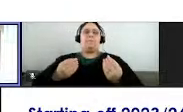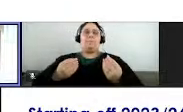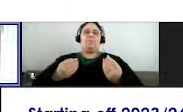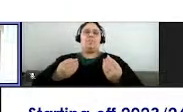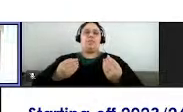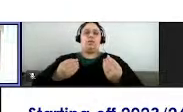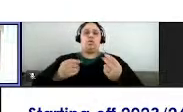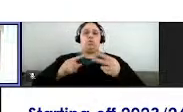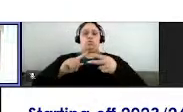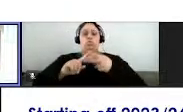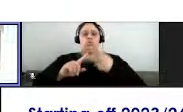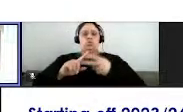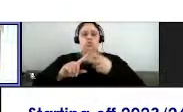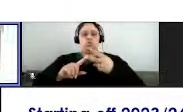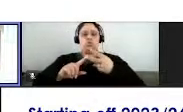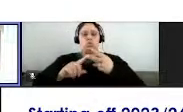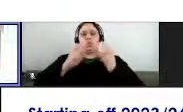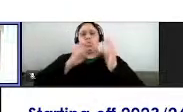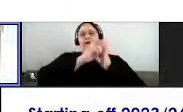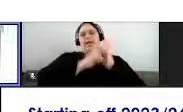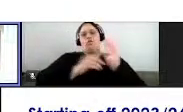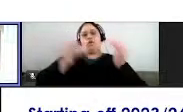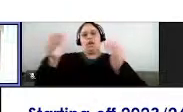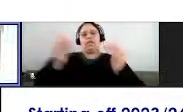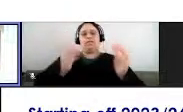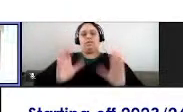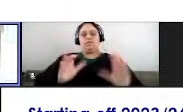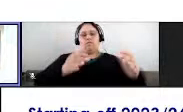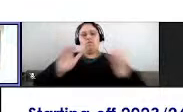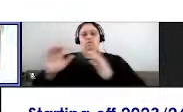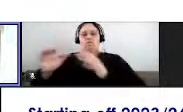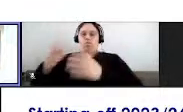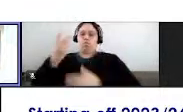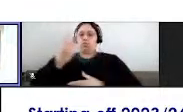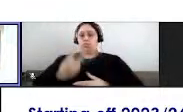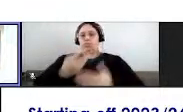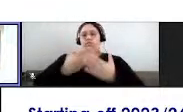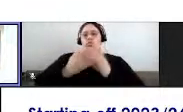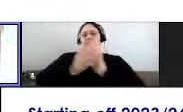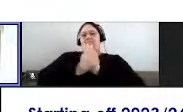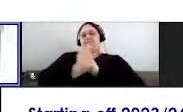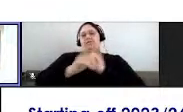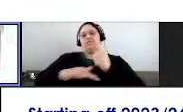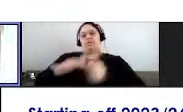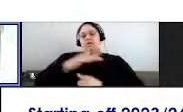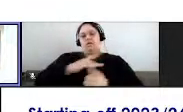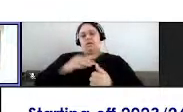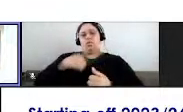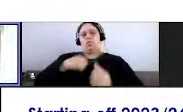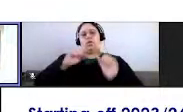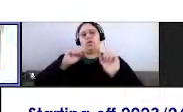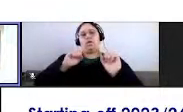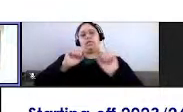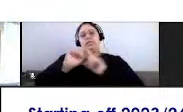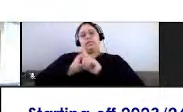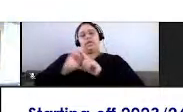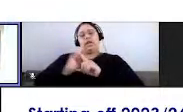two regulatory reforms. With regard to our skills area, we've actually managed to